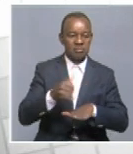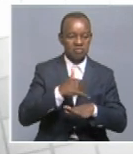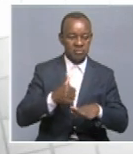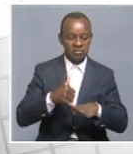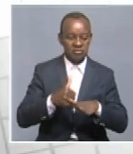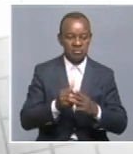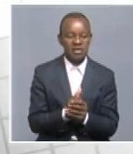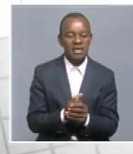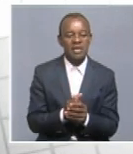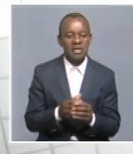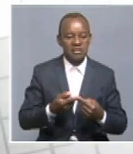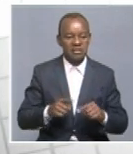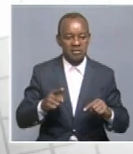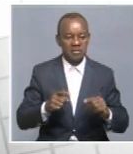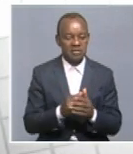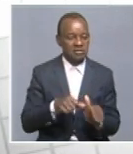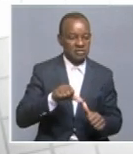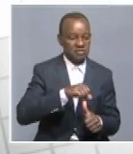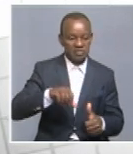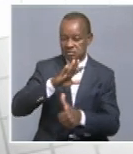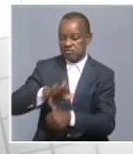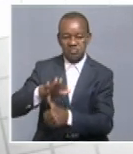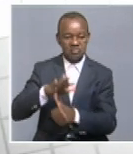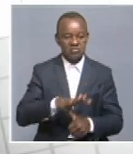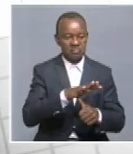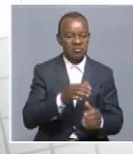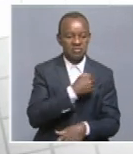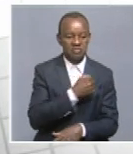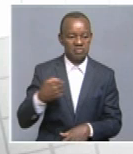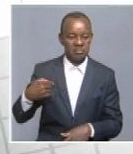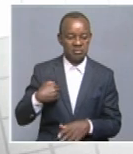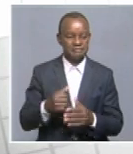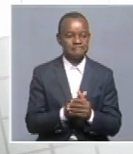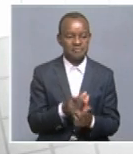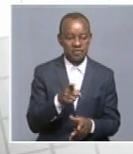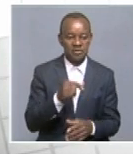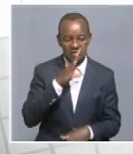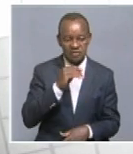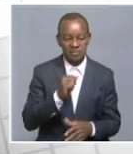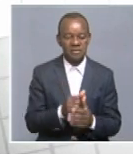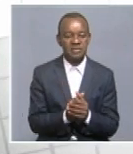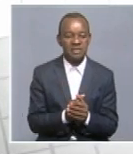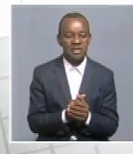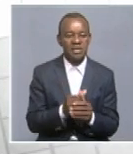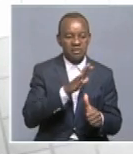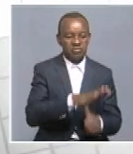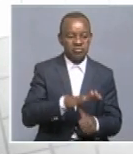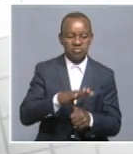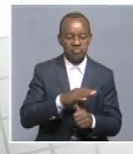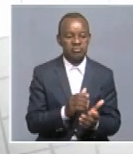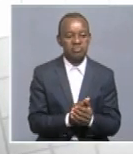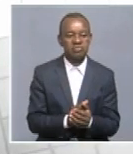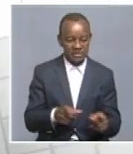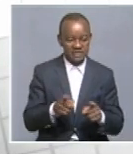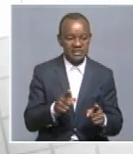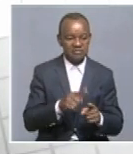violence. Right. Now, Janet, we are talking about violence and harassment, and you did touch a bit on gender-based